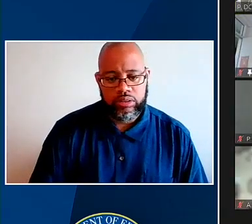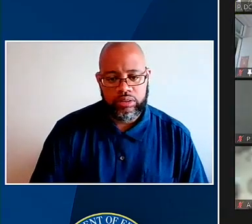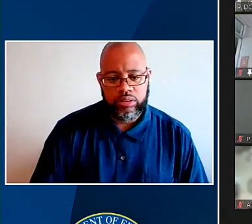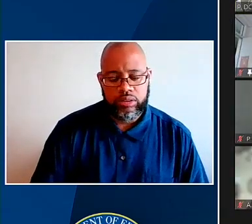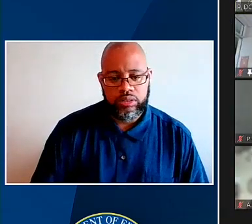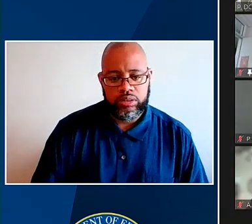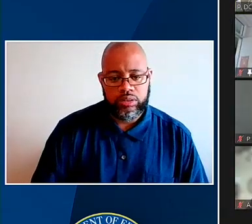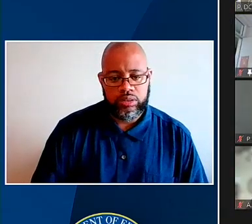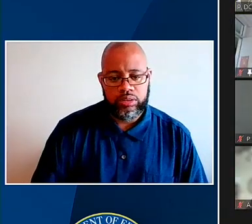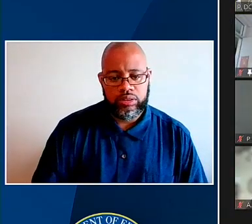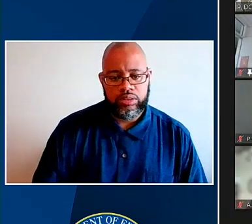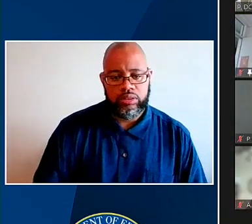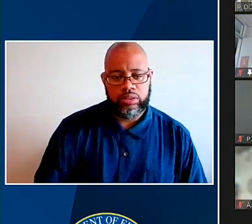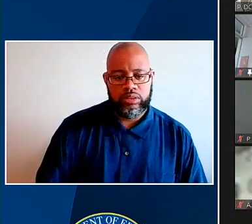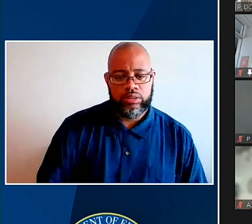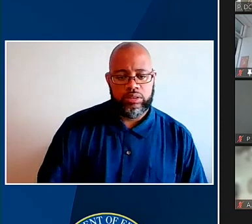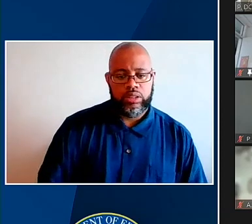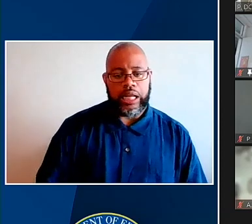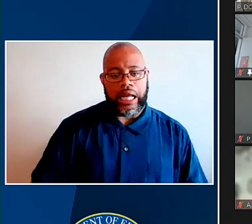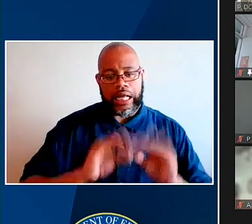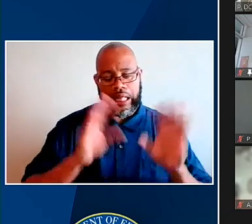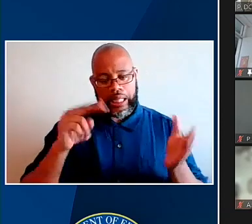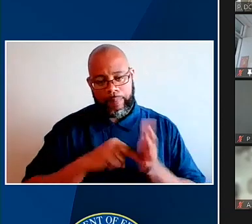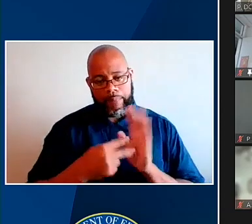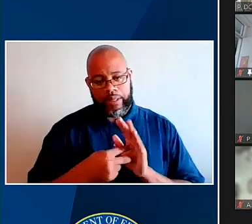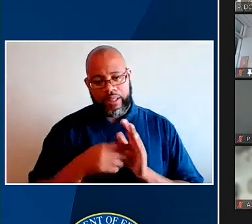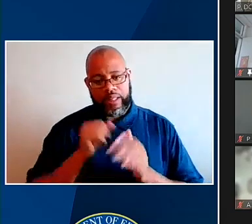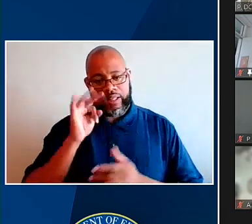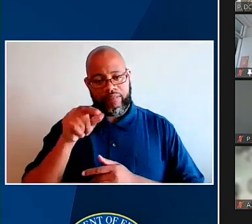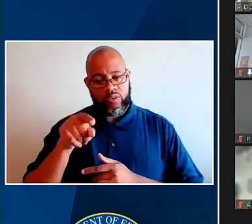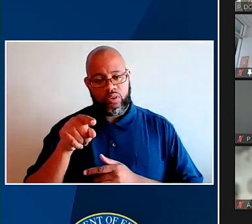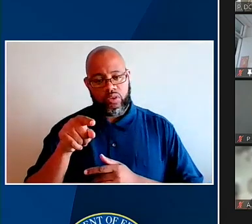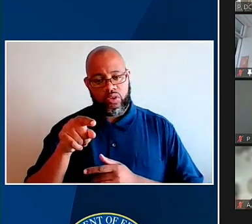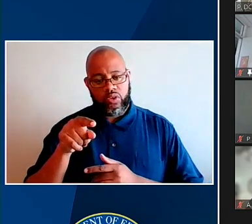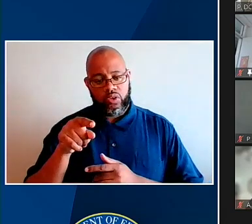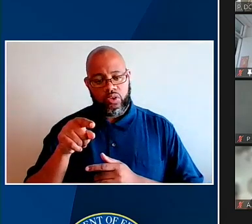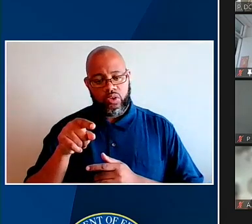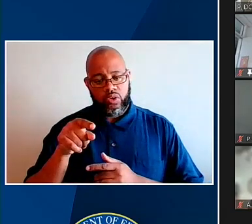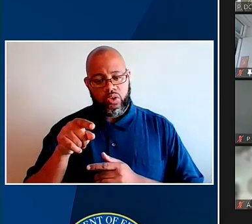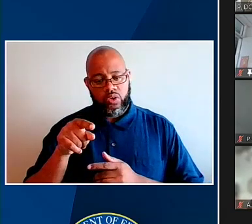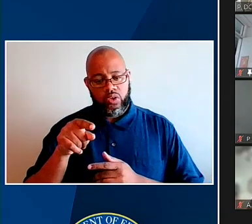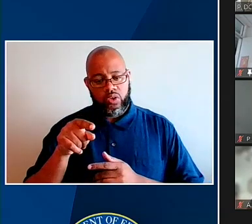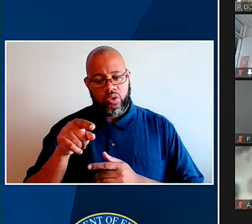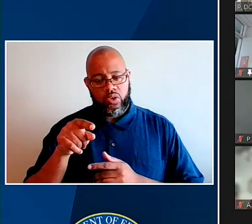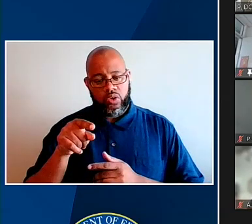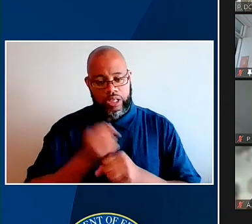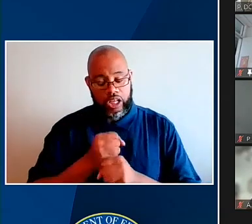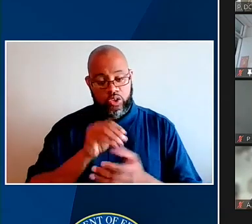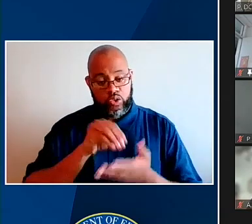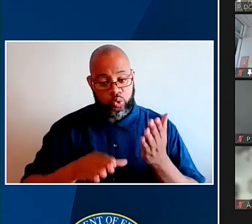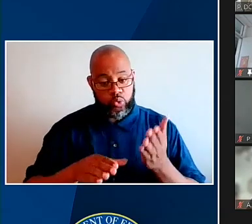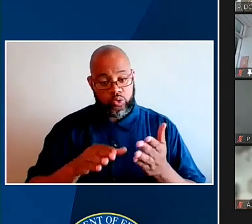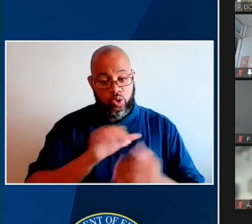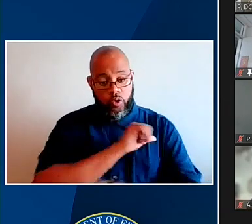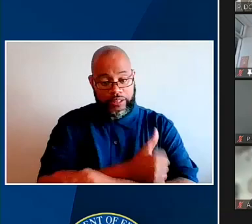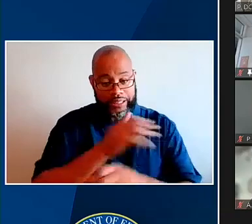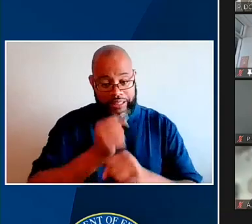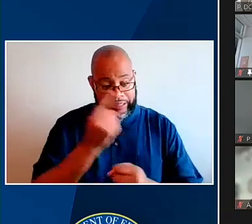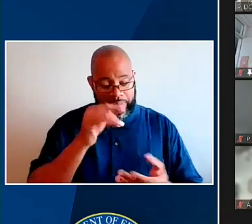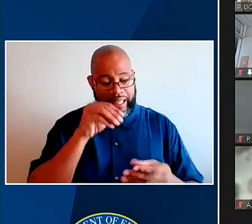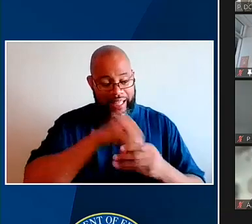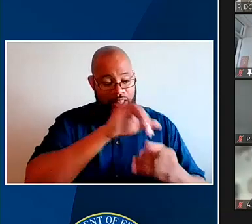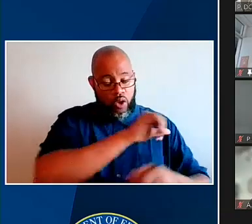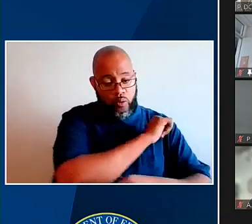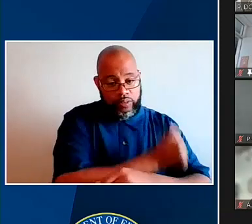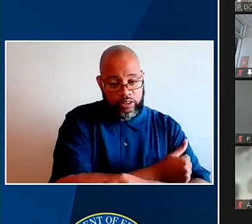Well, and by clear, we mean that if you're obtaining a student's authorization to do something, that in that authorization,